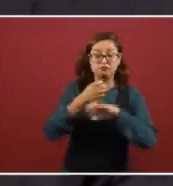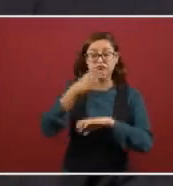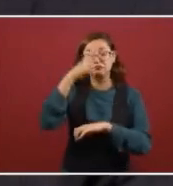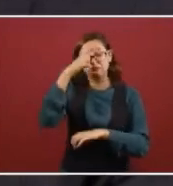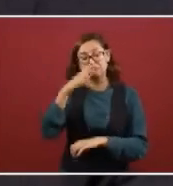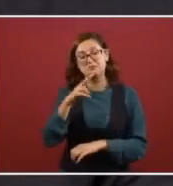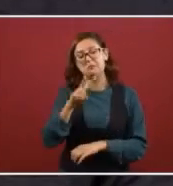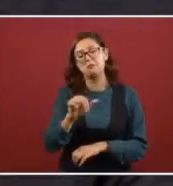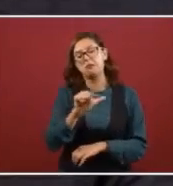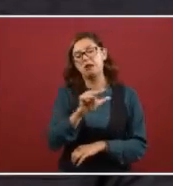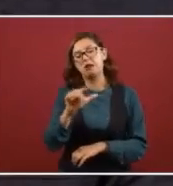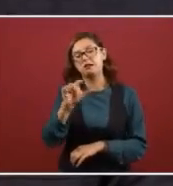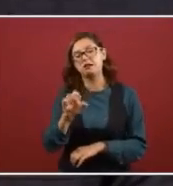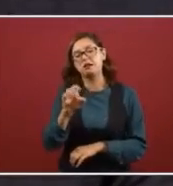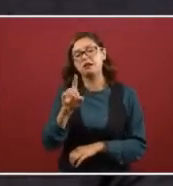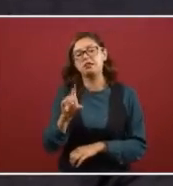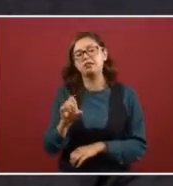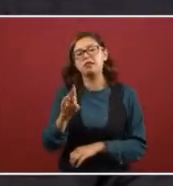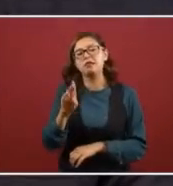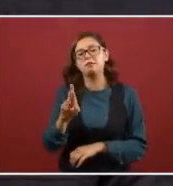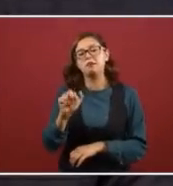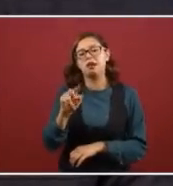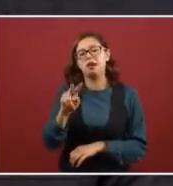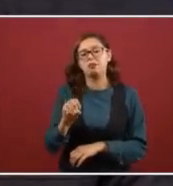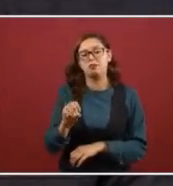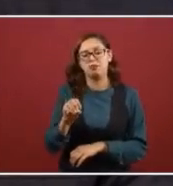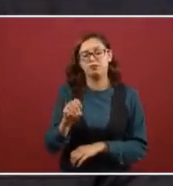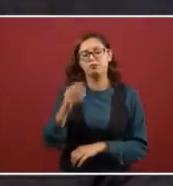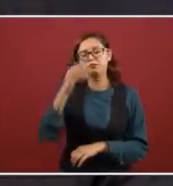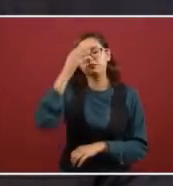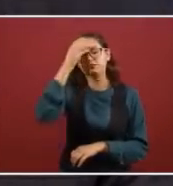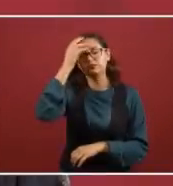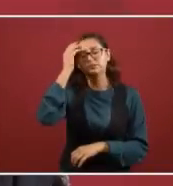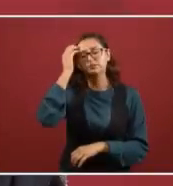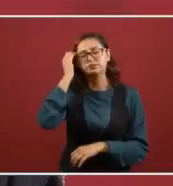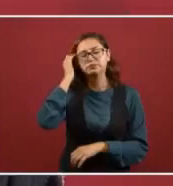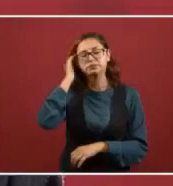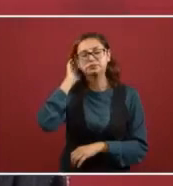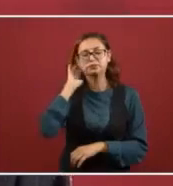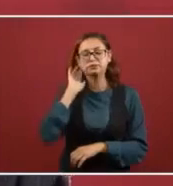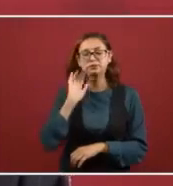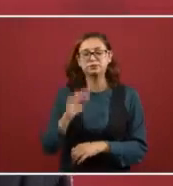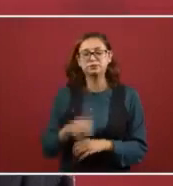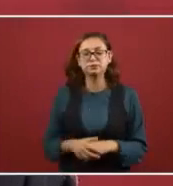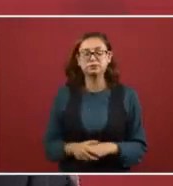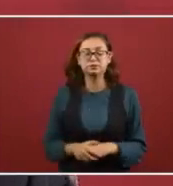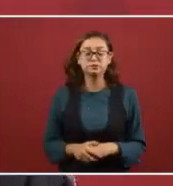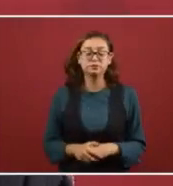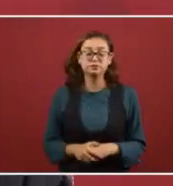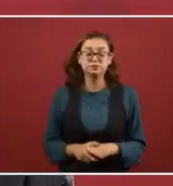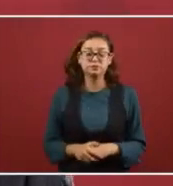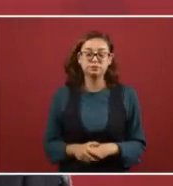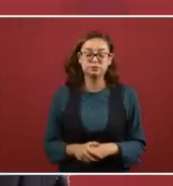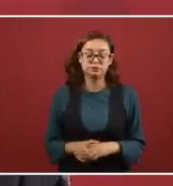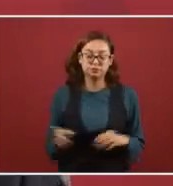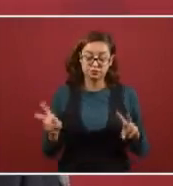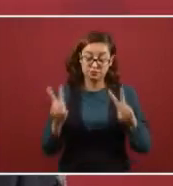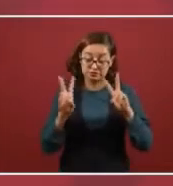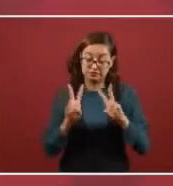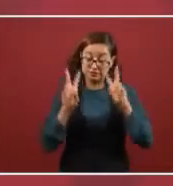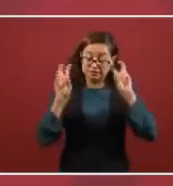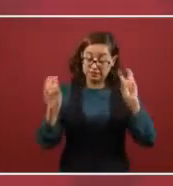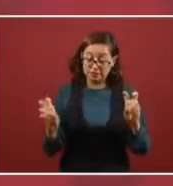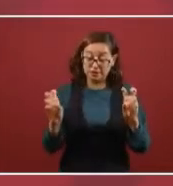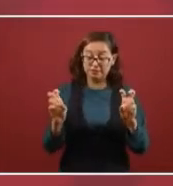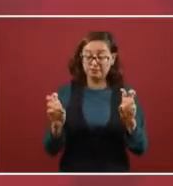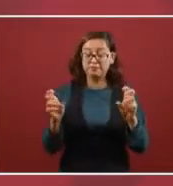que that este tema, siendo nosotros muy respetuosos that we need to be de la very independencia respectful